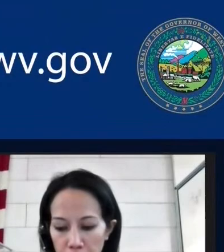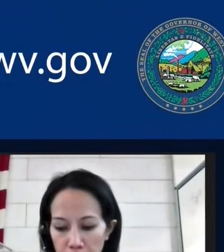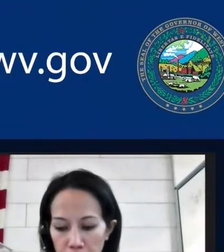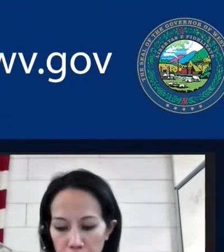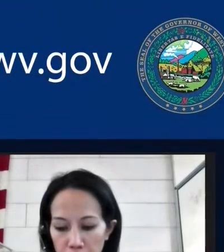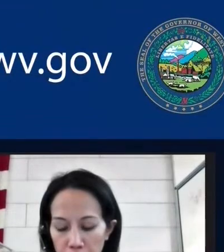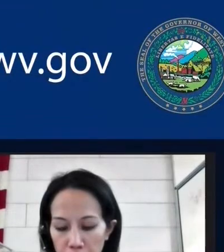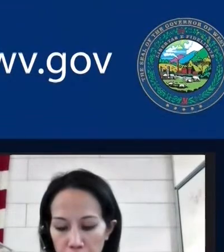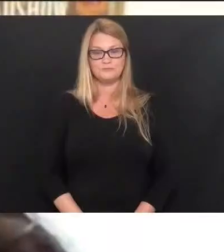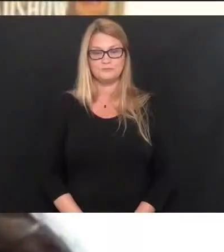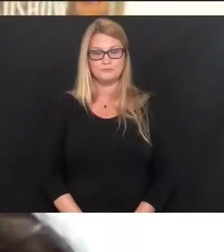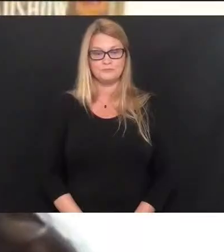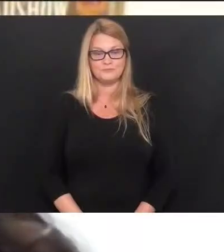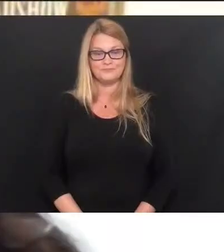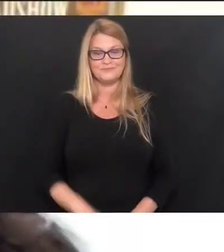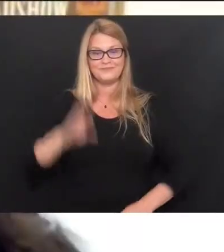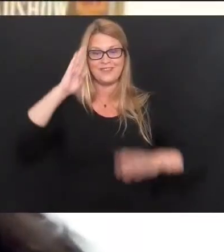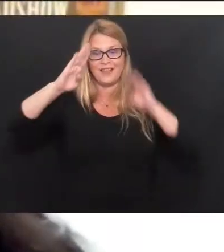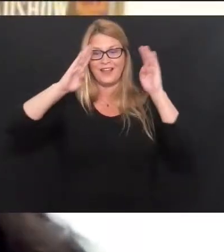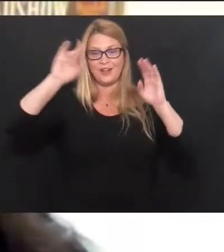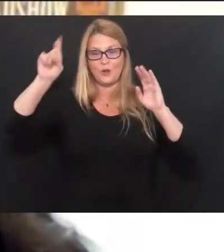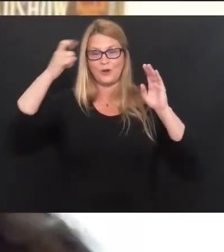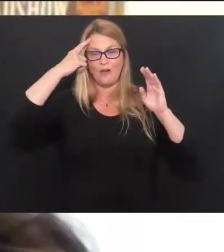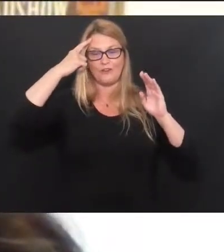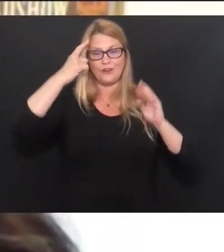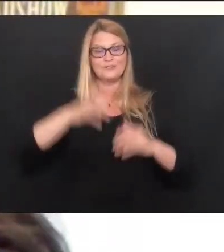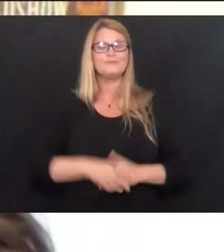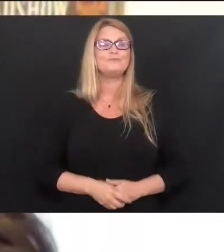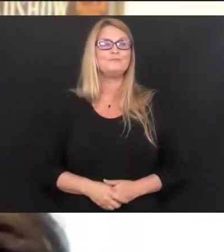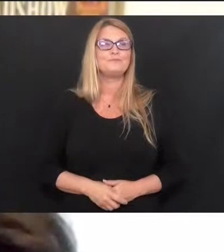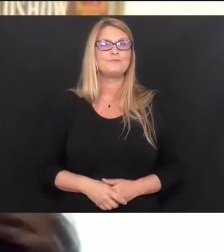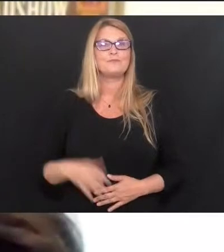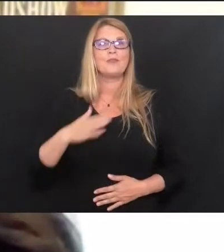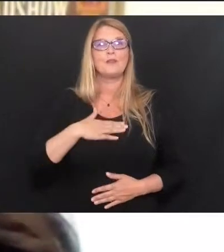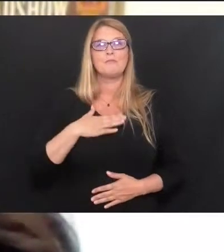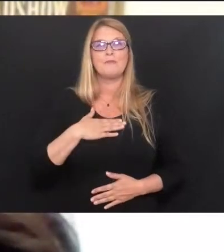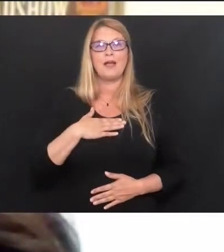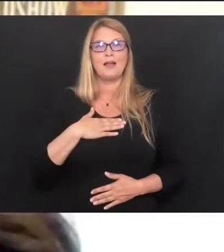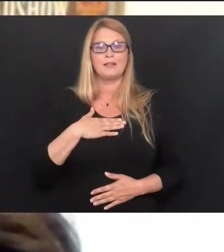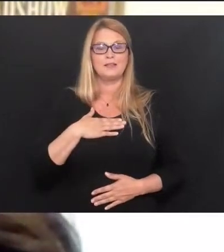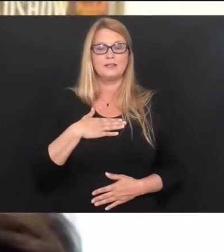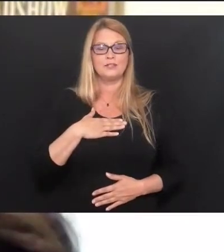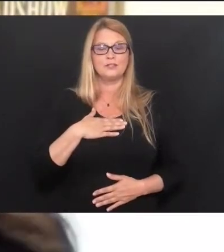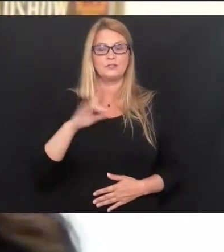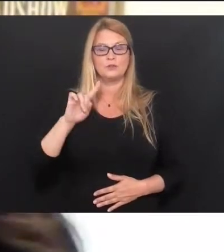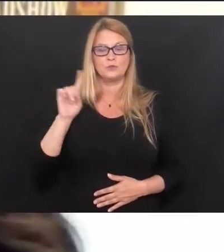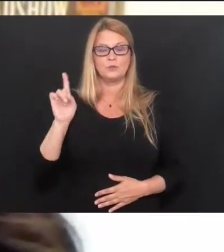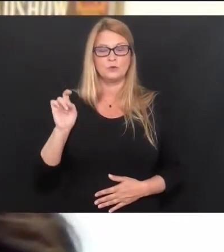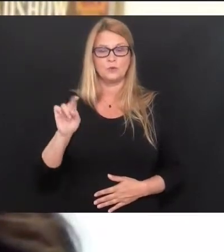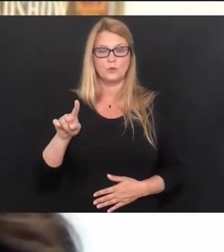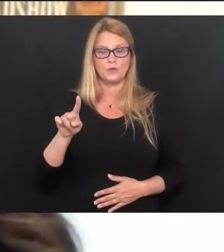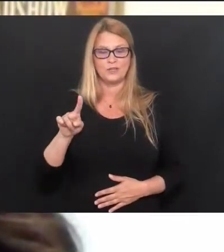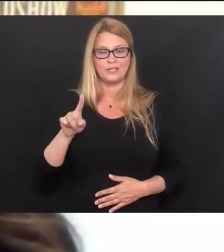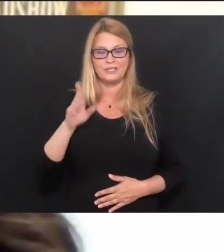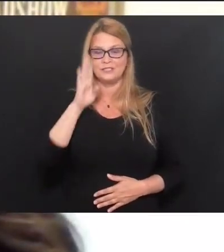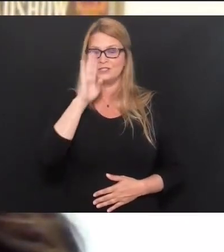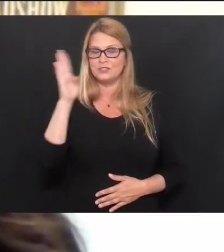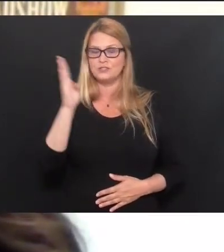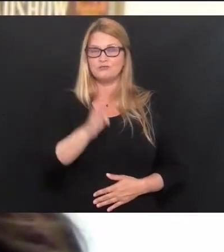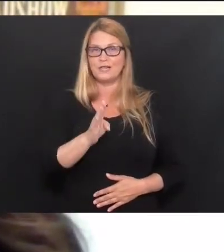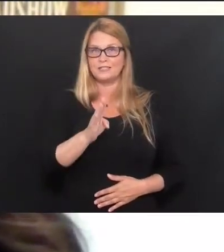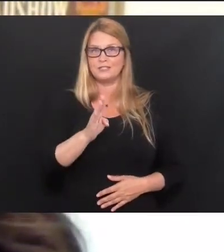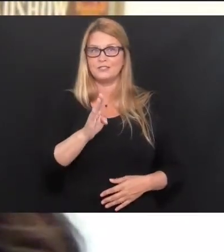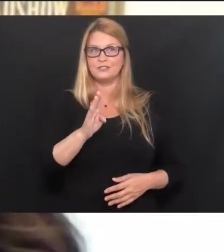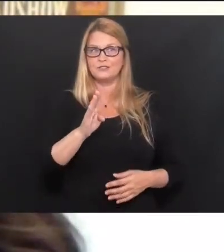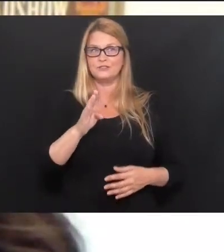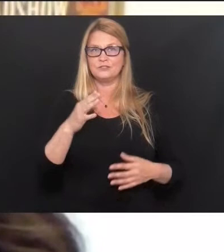Hello, Governor and panel. My question is directed to either our